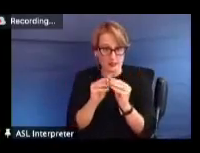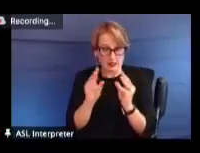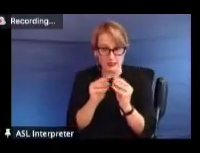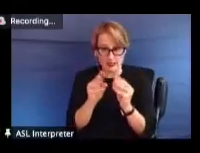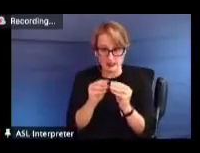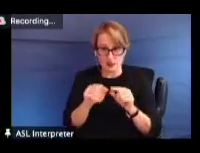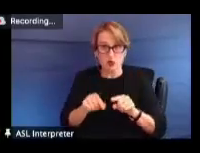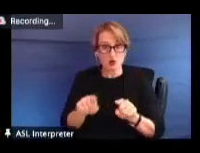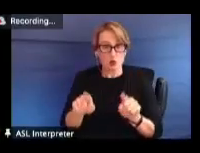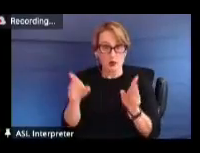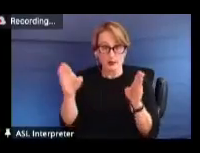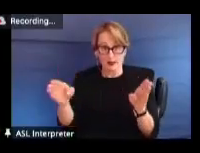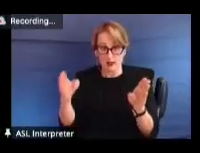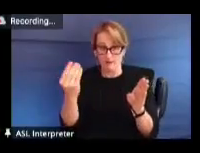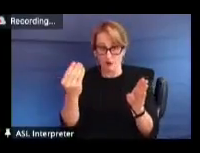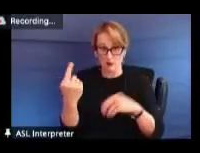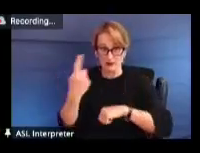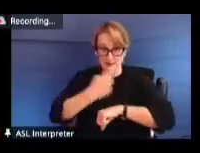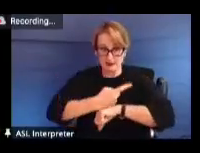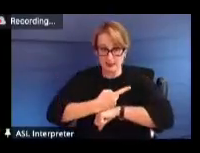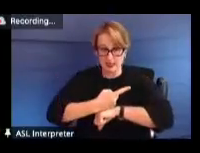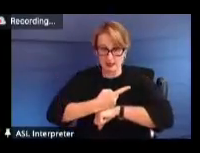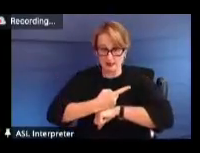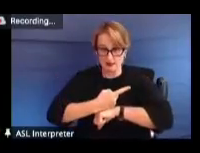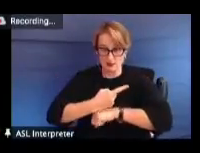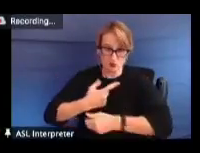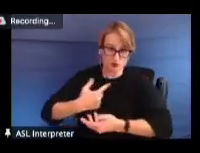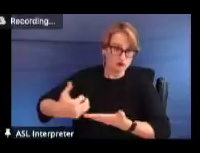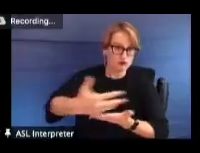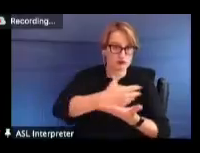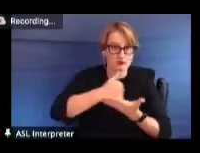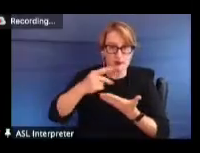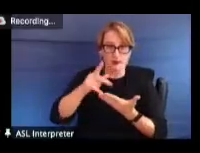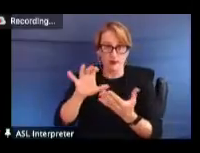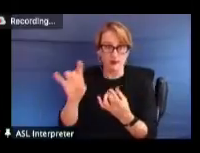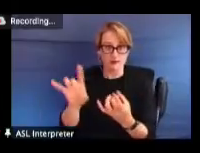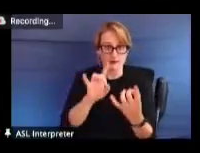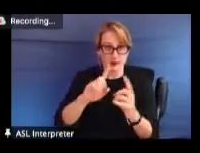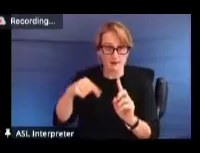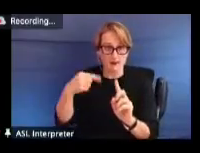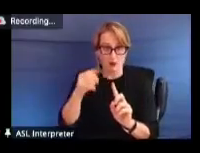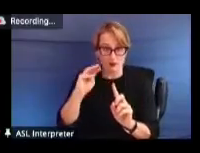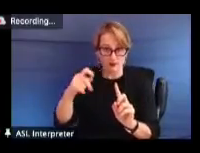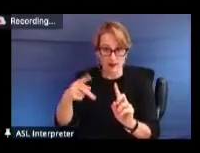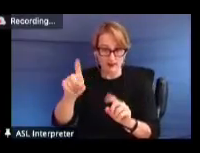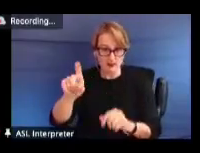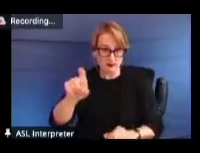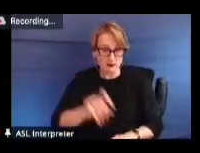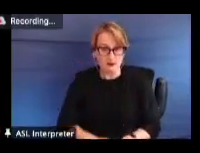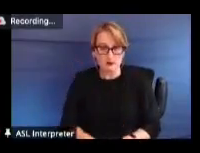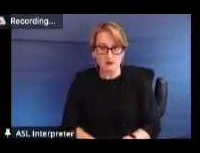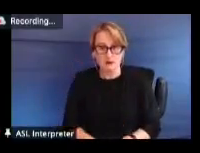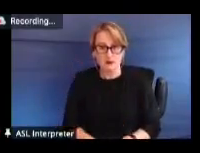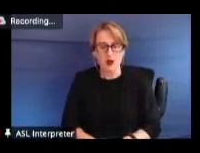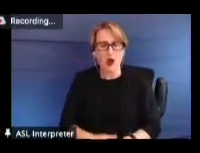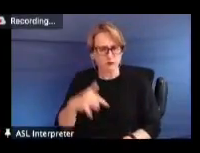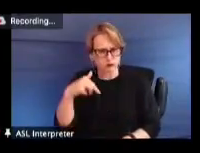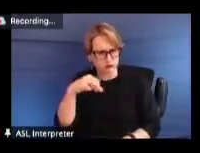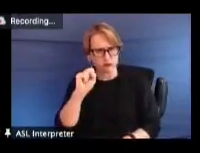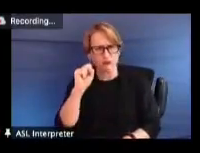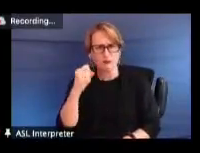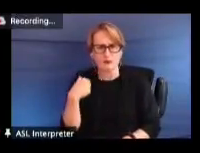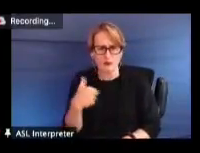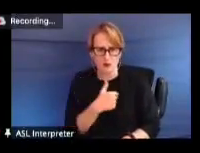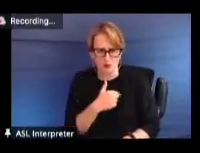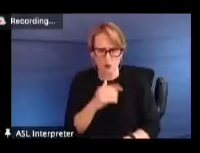days to get public feedback on the maps then? Oh yeah, well, we'll definitely have then